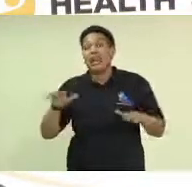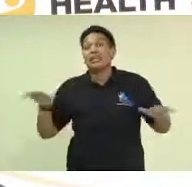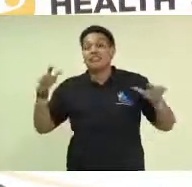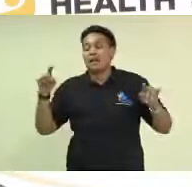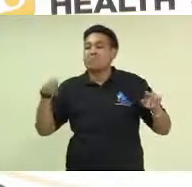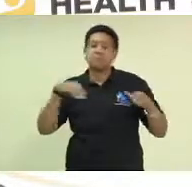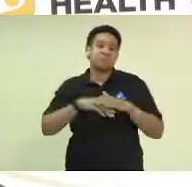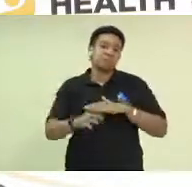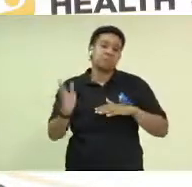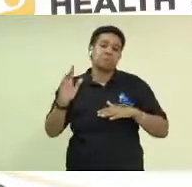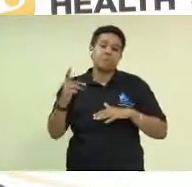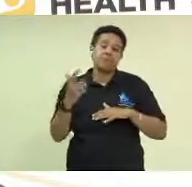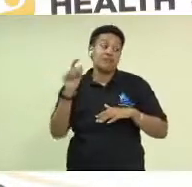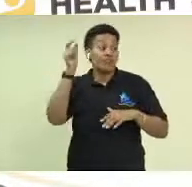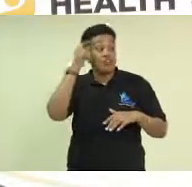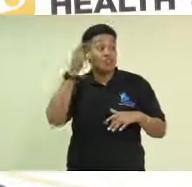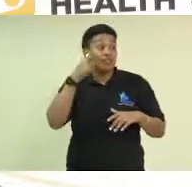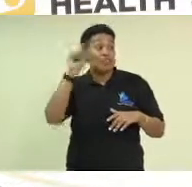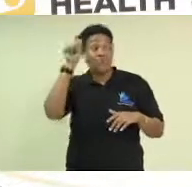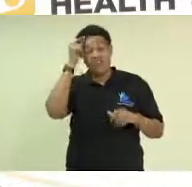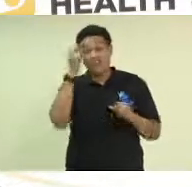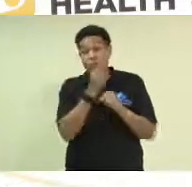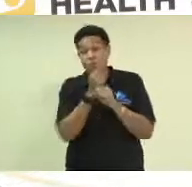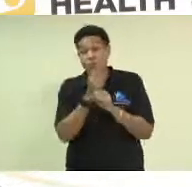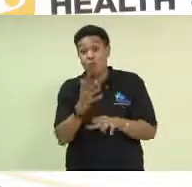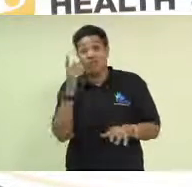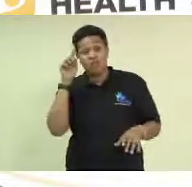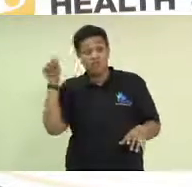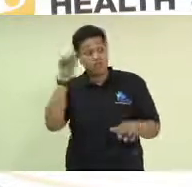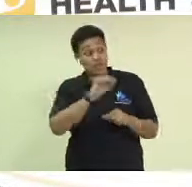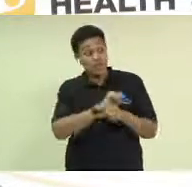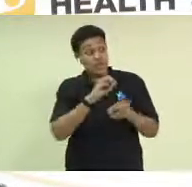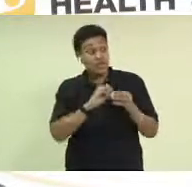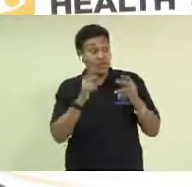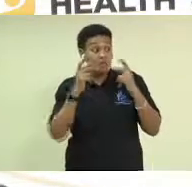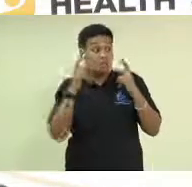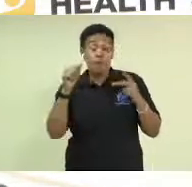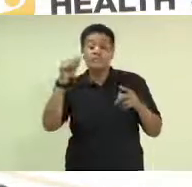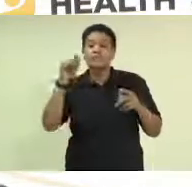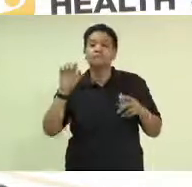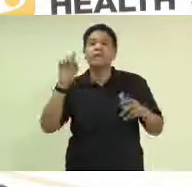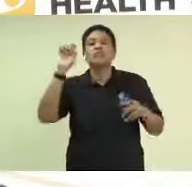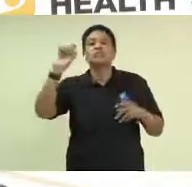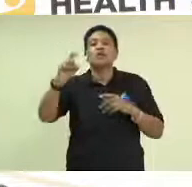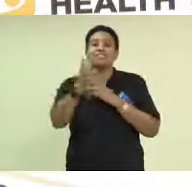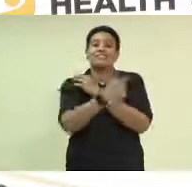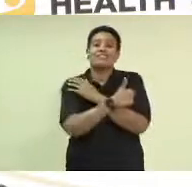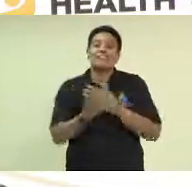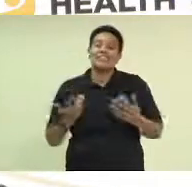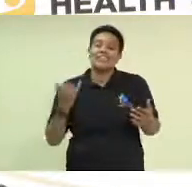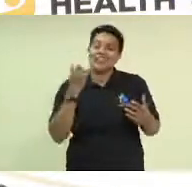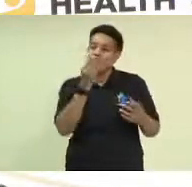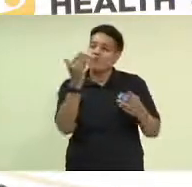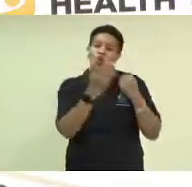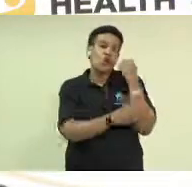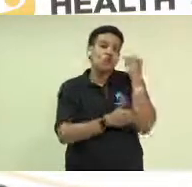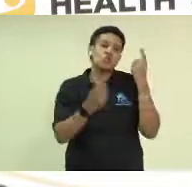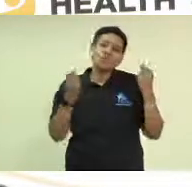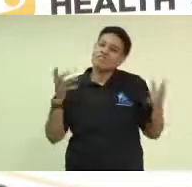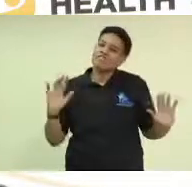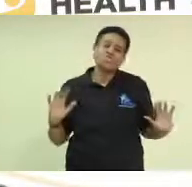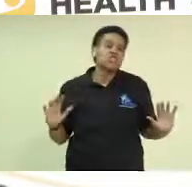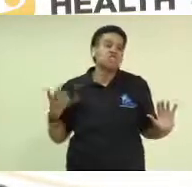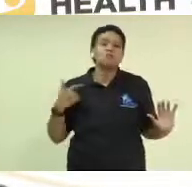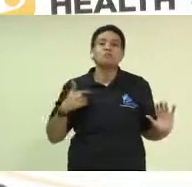have seen where governments have said government workers, for them to work in the public space, must be vaccinated. A few countries have done that.